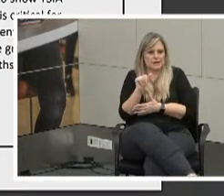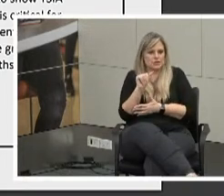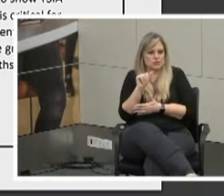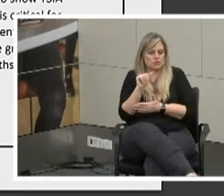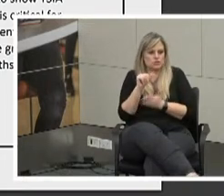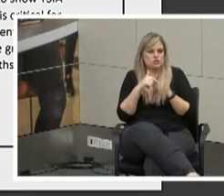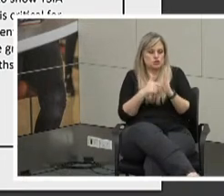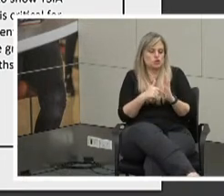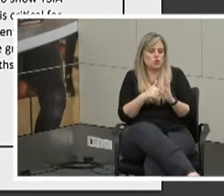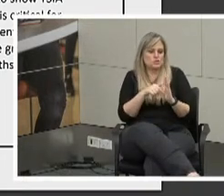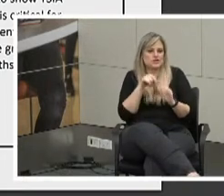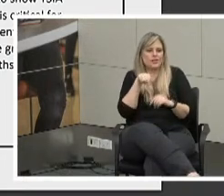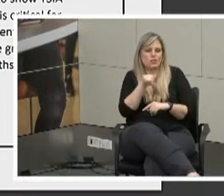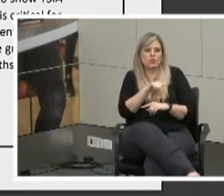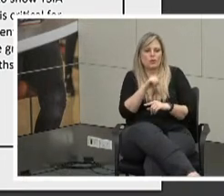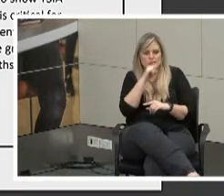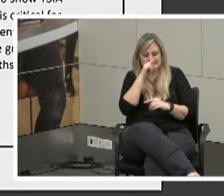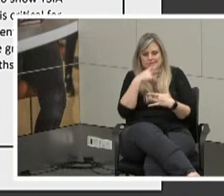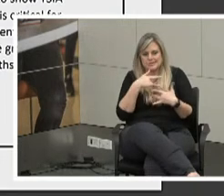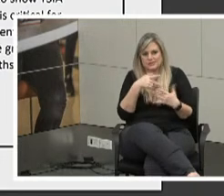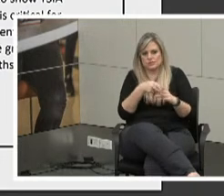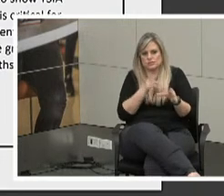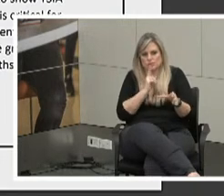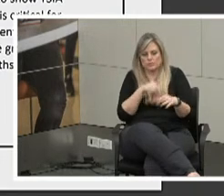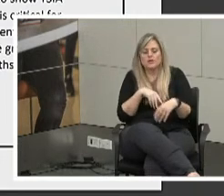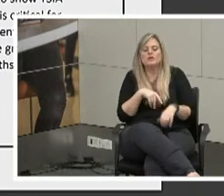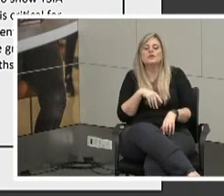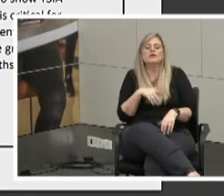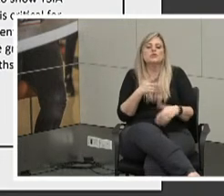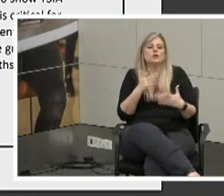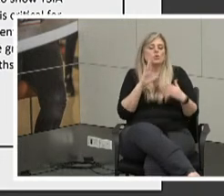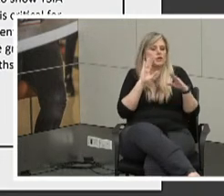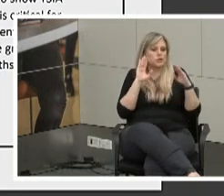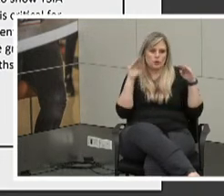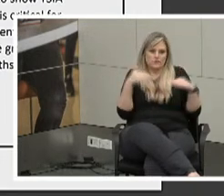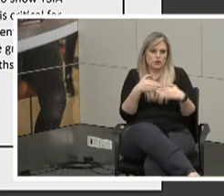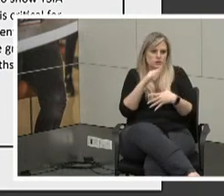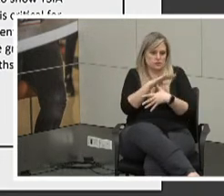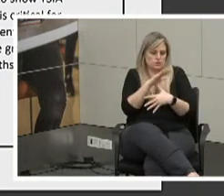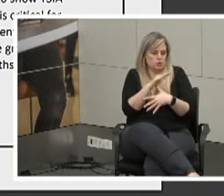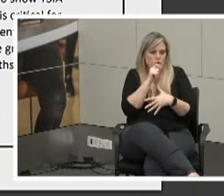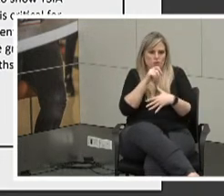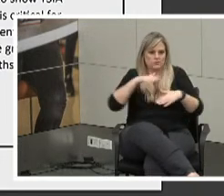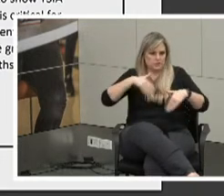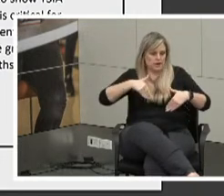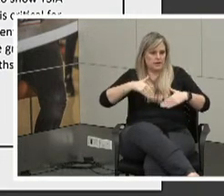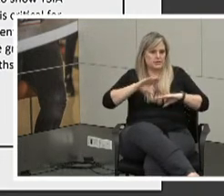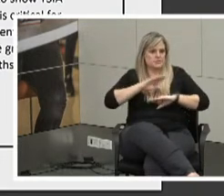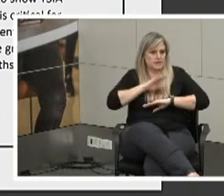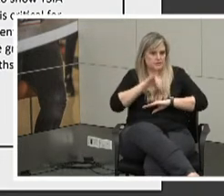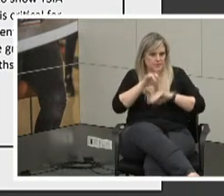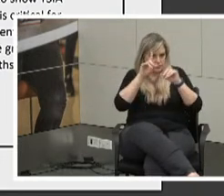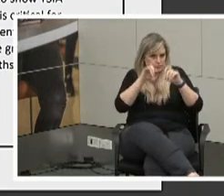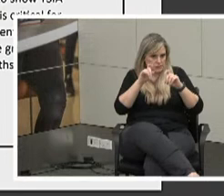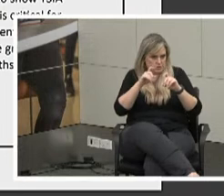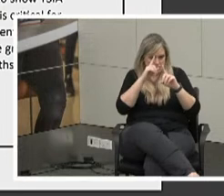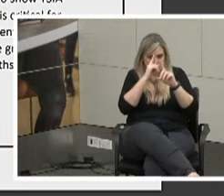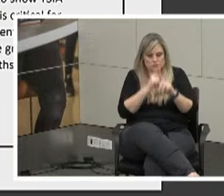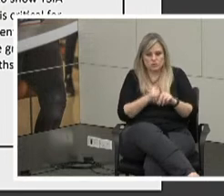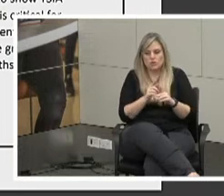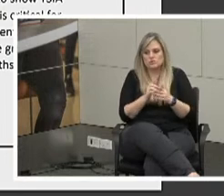drop out so we're still really maintaining a focus in 12th grade for students who are not yet meeting that threshold so we could support them